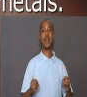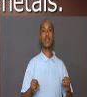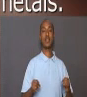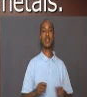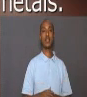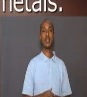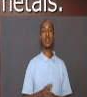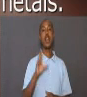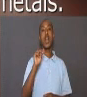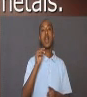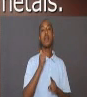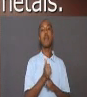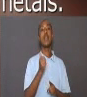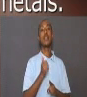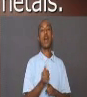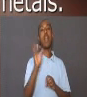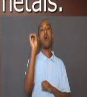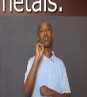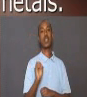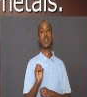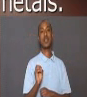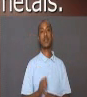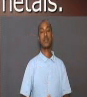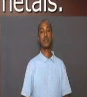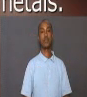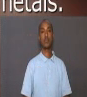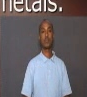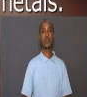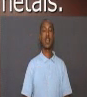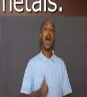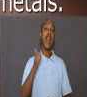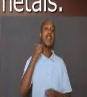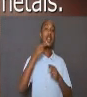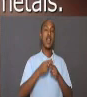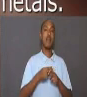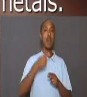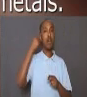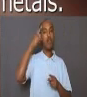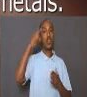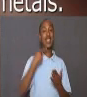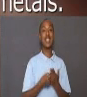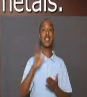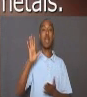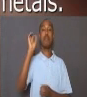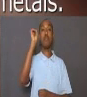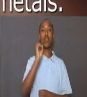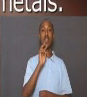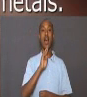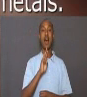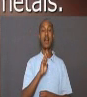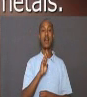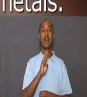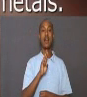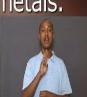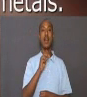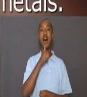as non-metal oxides. Another name for this type of oxide is